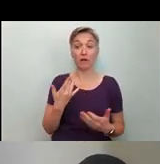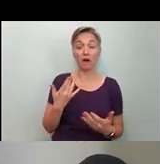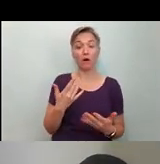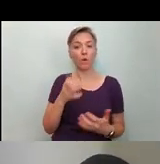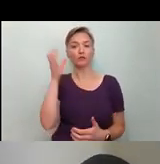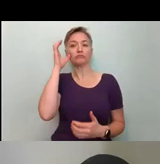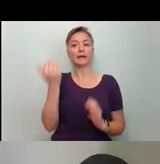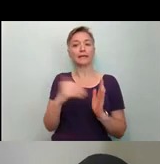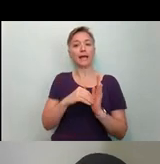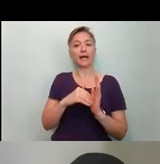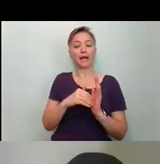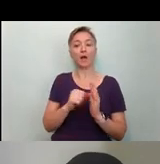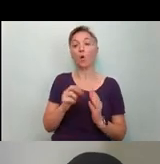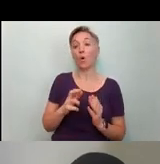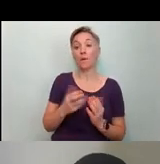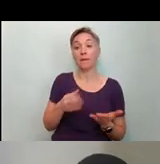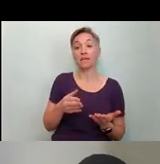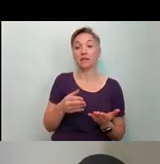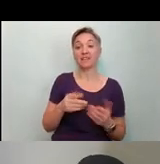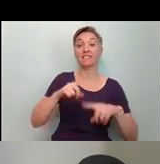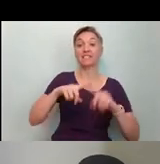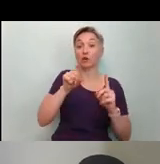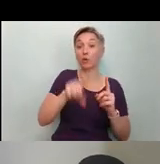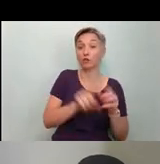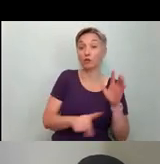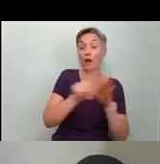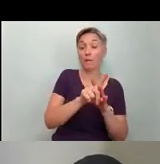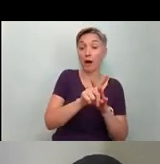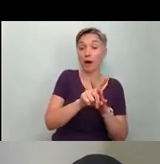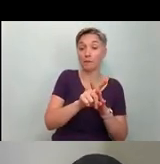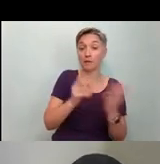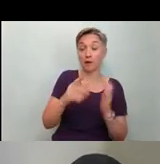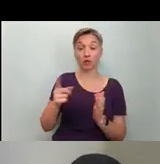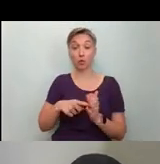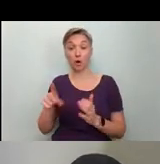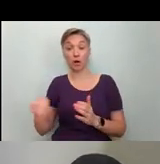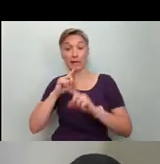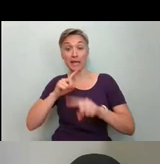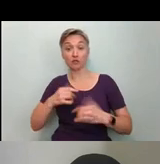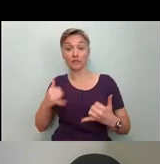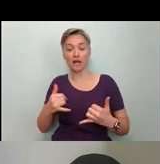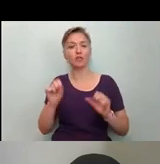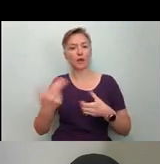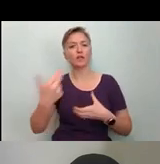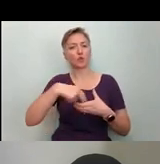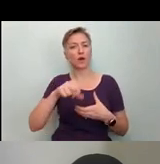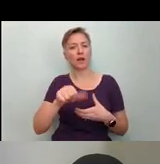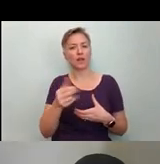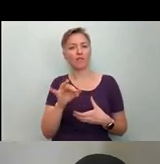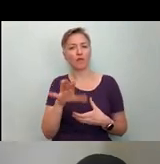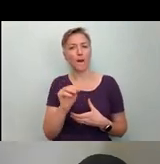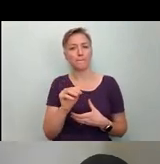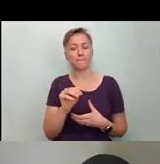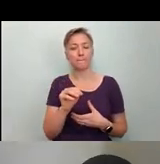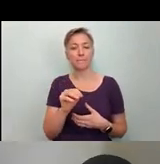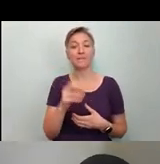to possibly hear answers to different questions than maybe the ones that were posed today, feel free to join us for another forum because